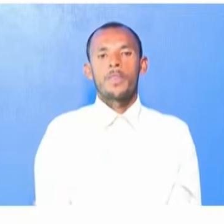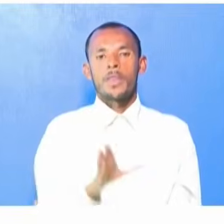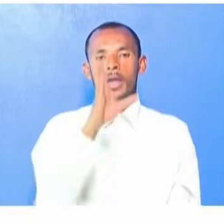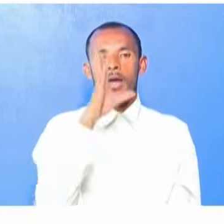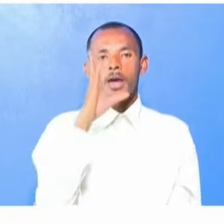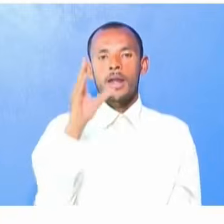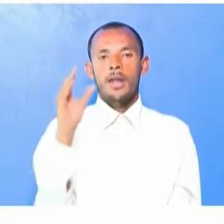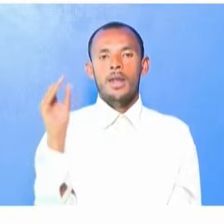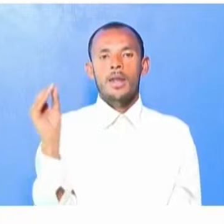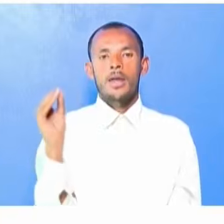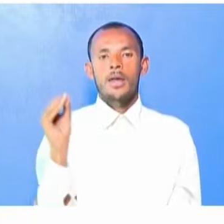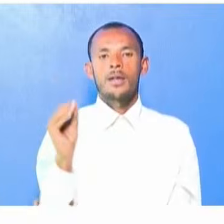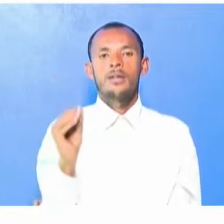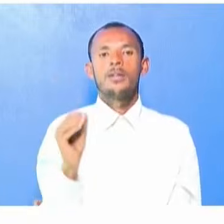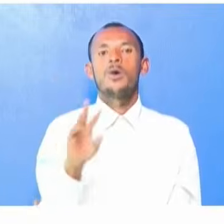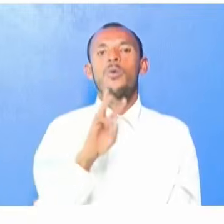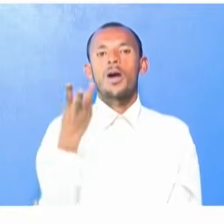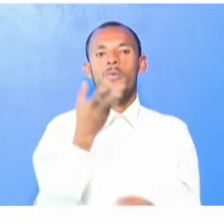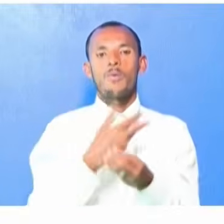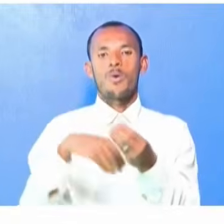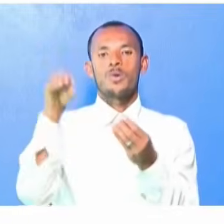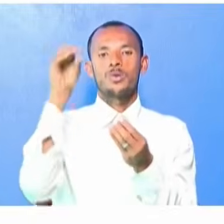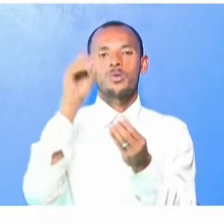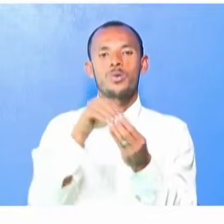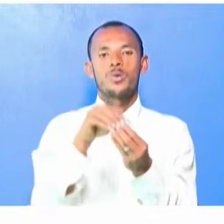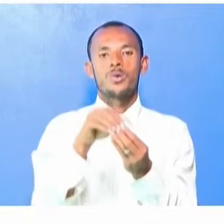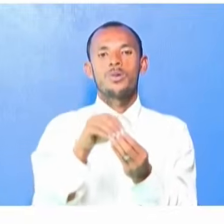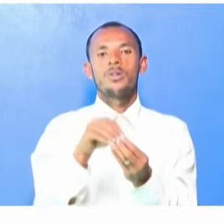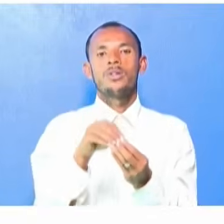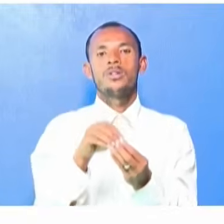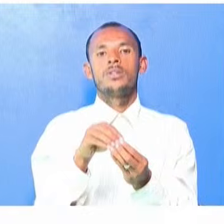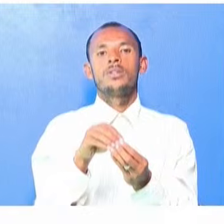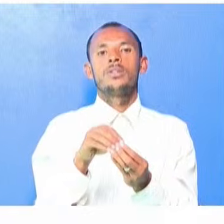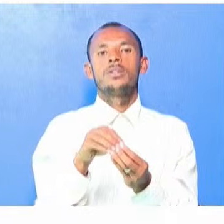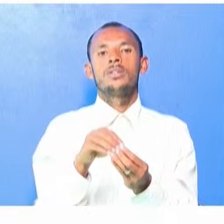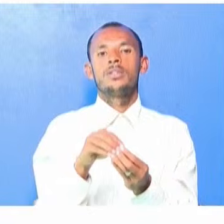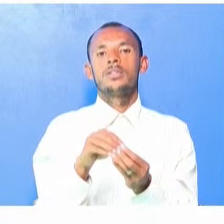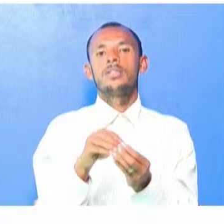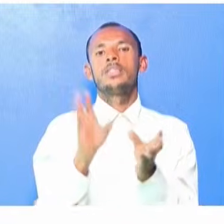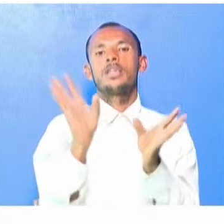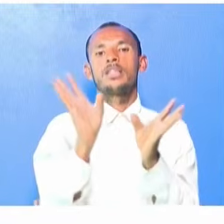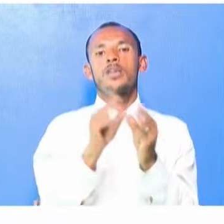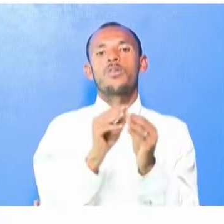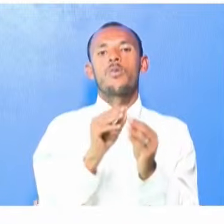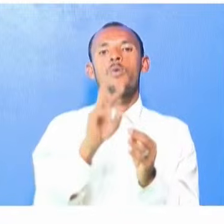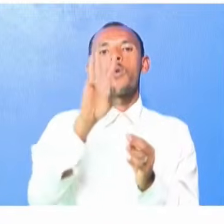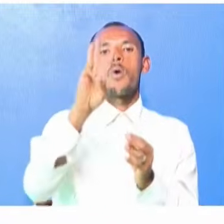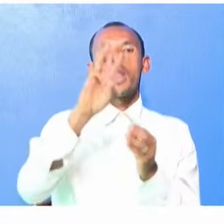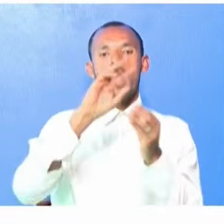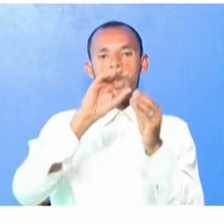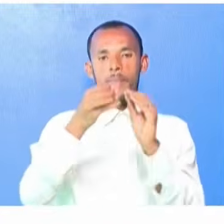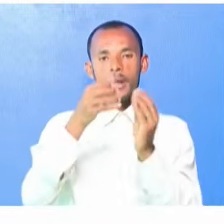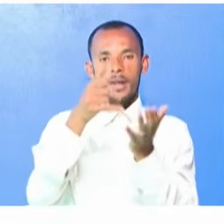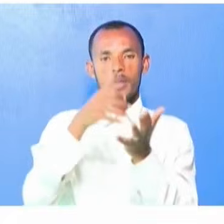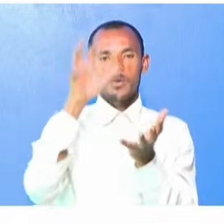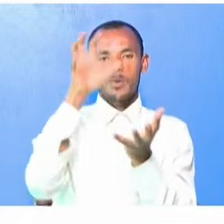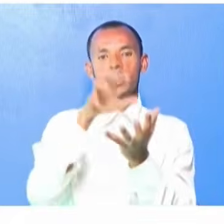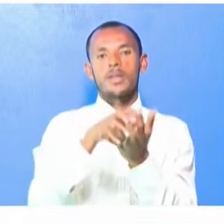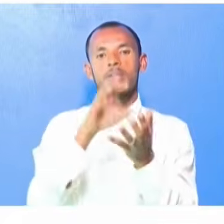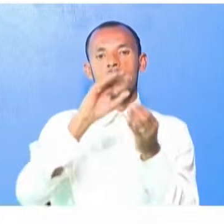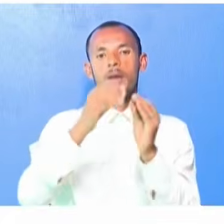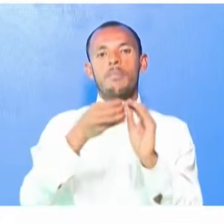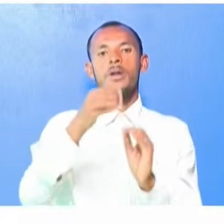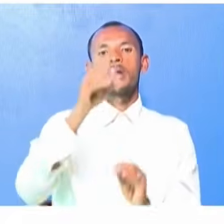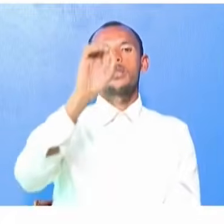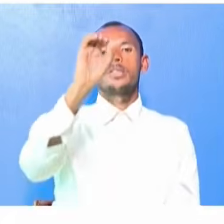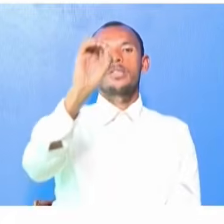And we have also revised the set of whole numbers. It contains the numbers